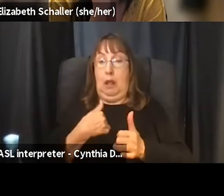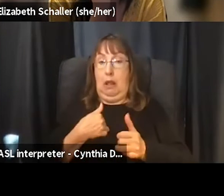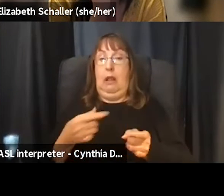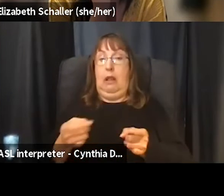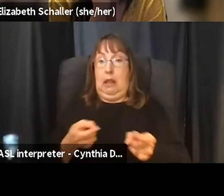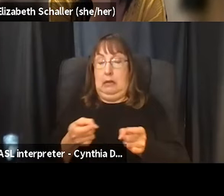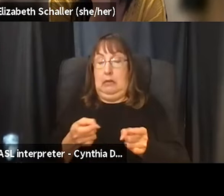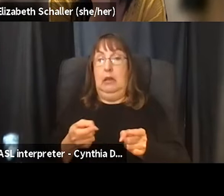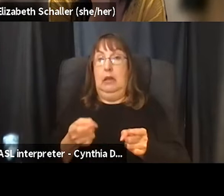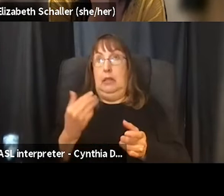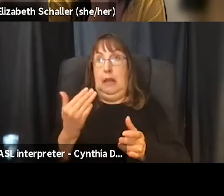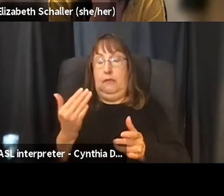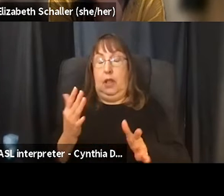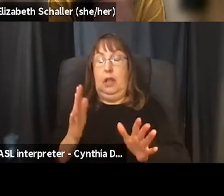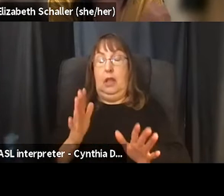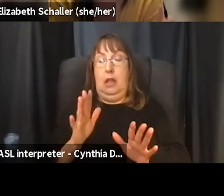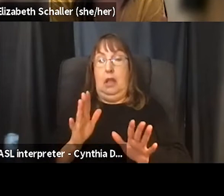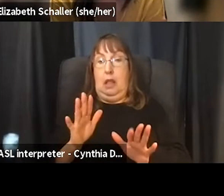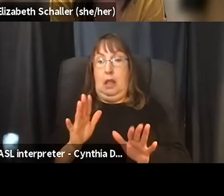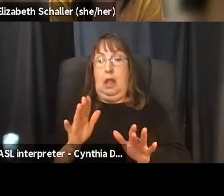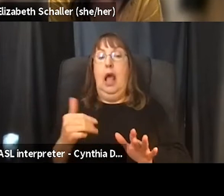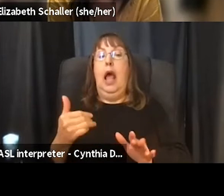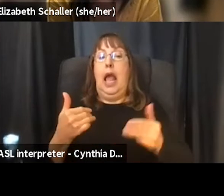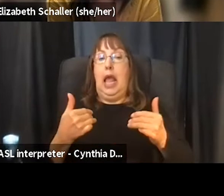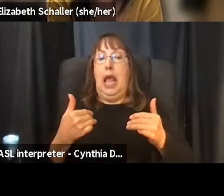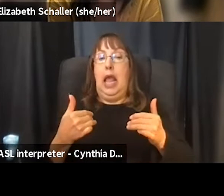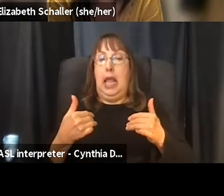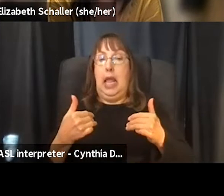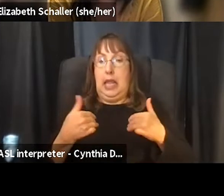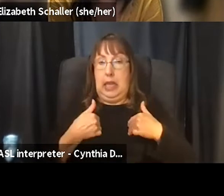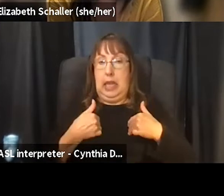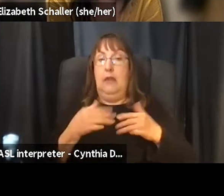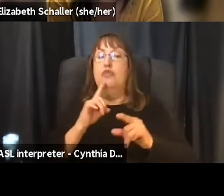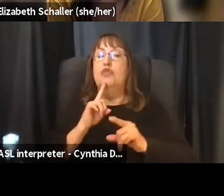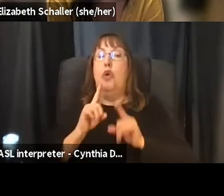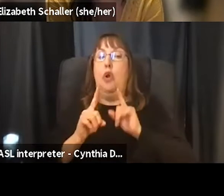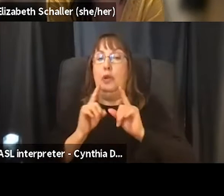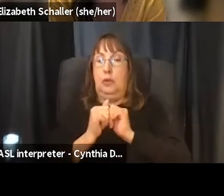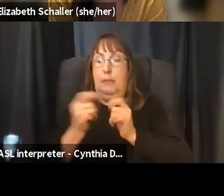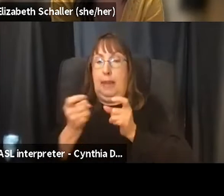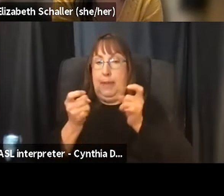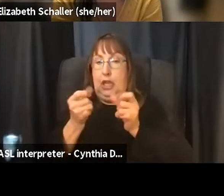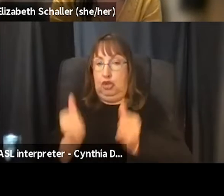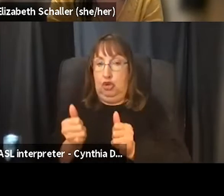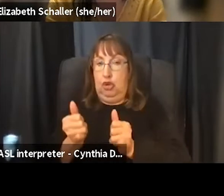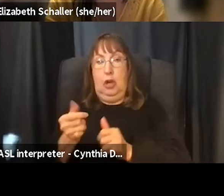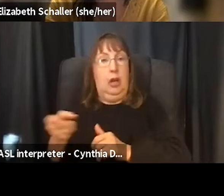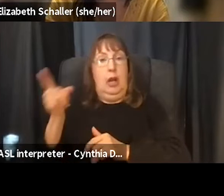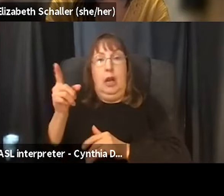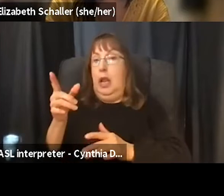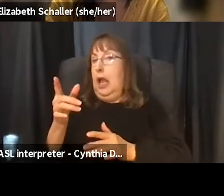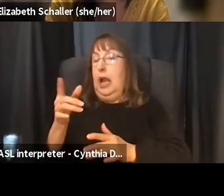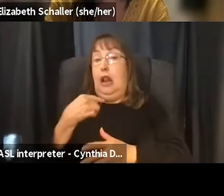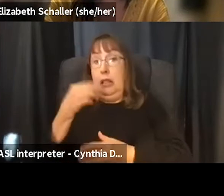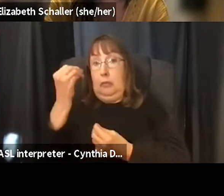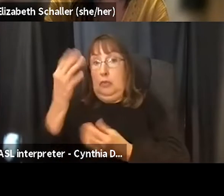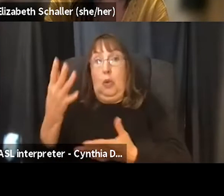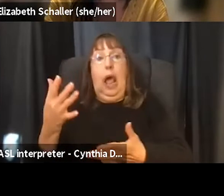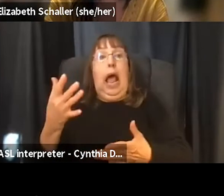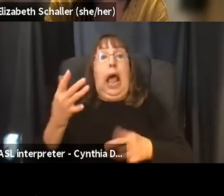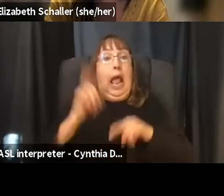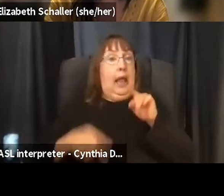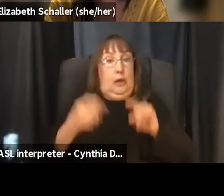is I talked with my manager and said, hey, I don't get this stuff. Can you help me